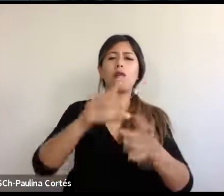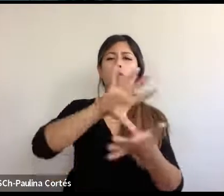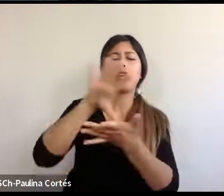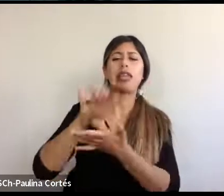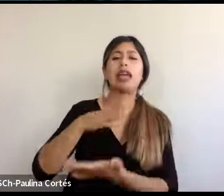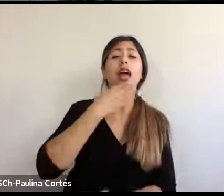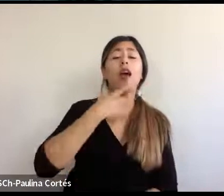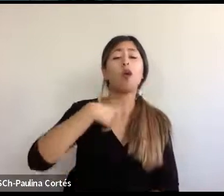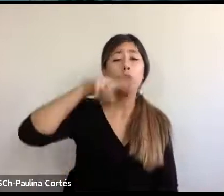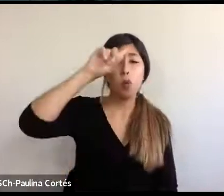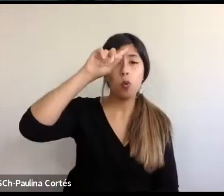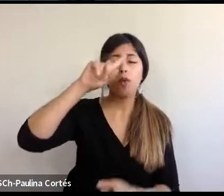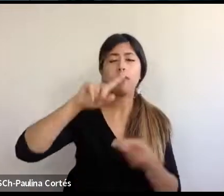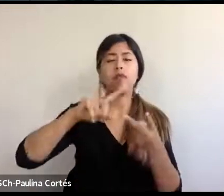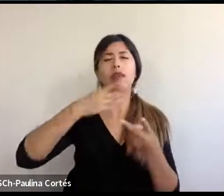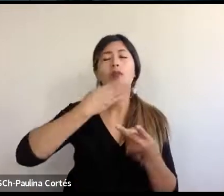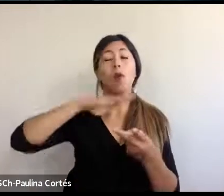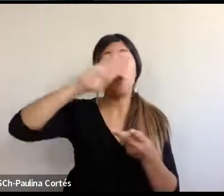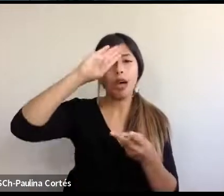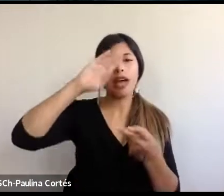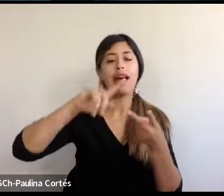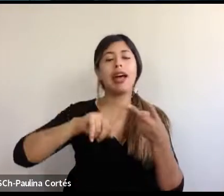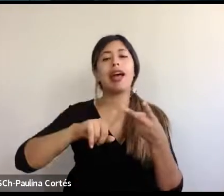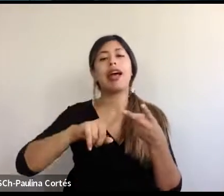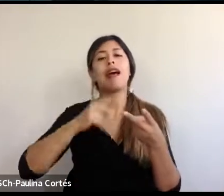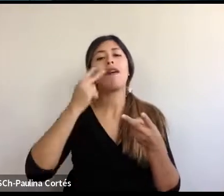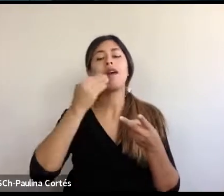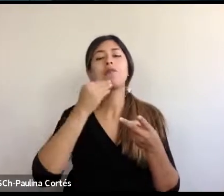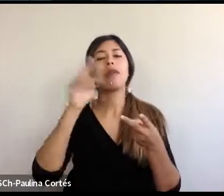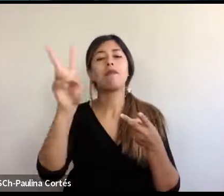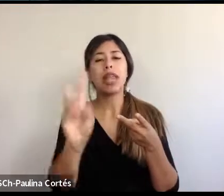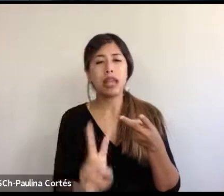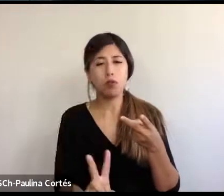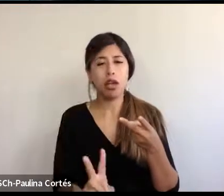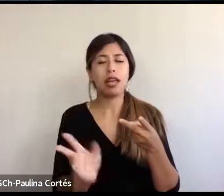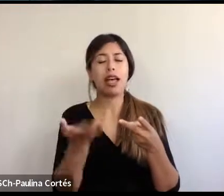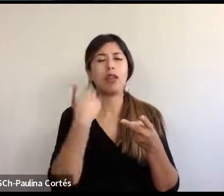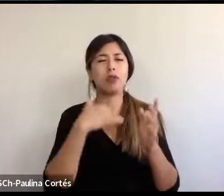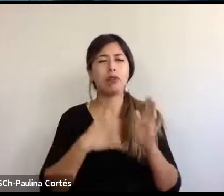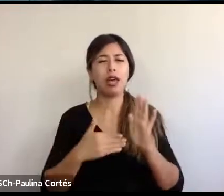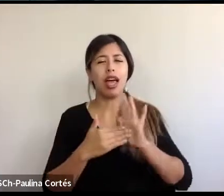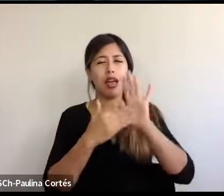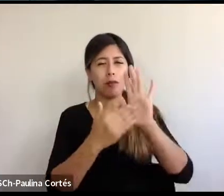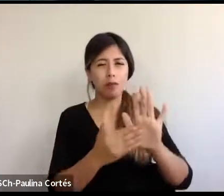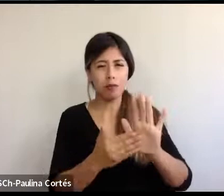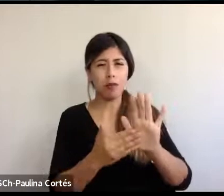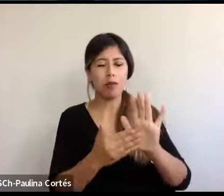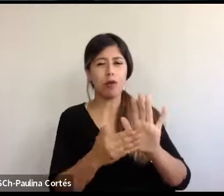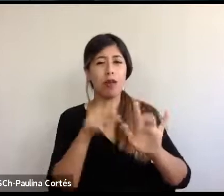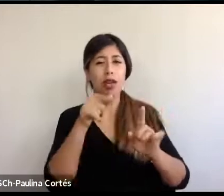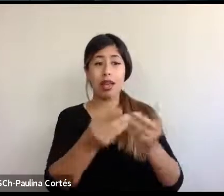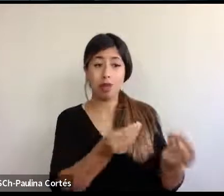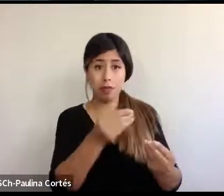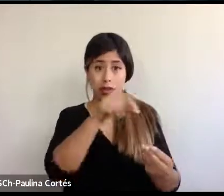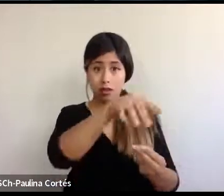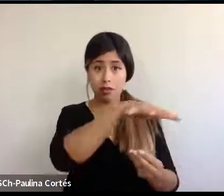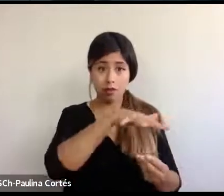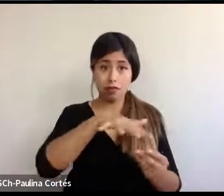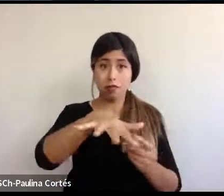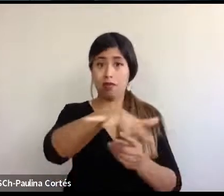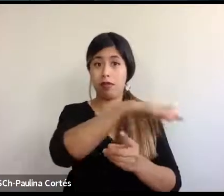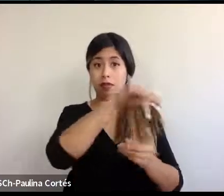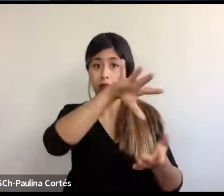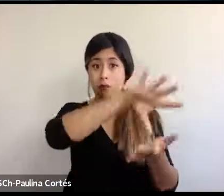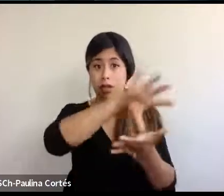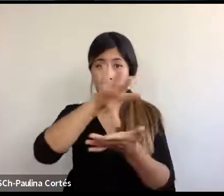always want to reflect the things that happen in these countries in our program, because it's also in the interest of